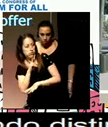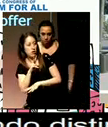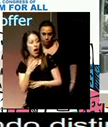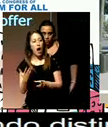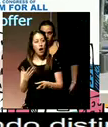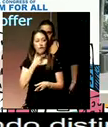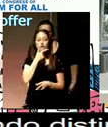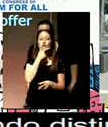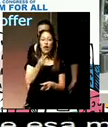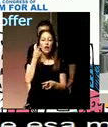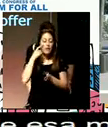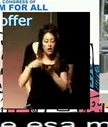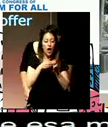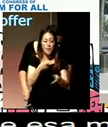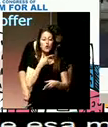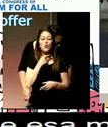make